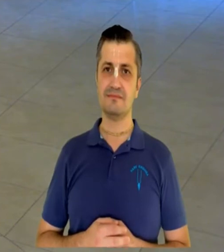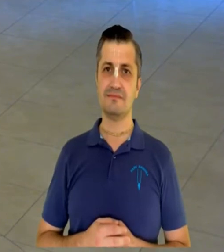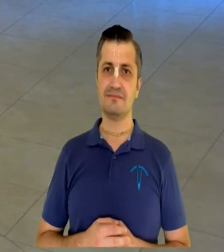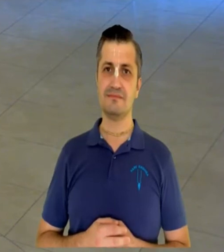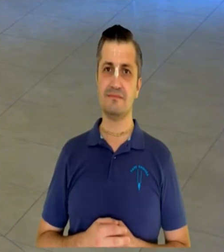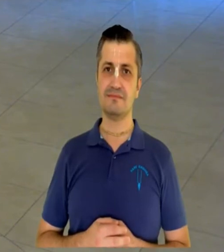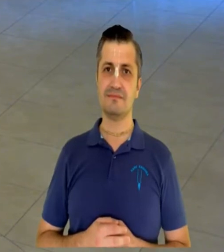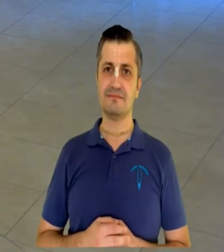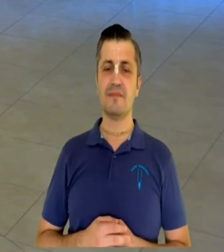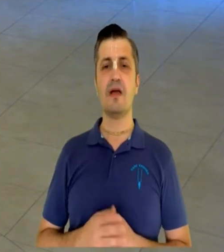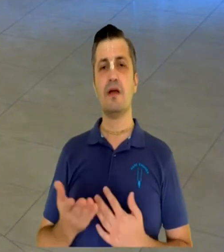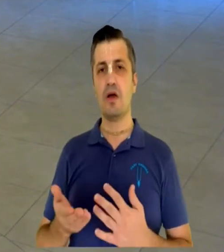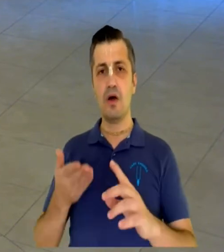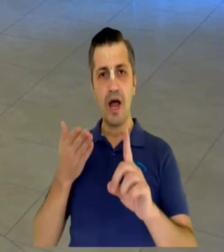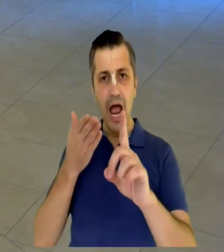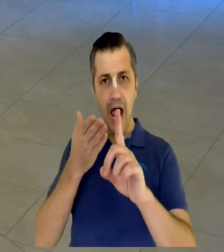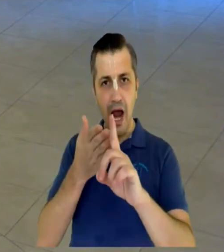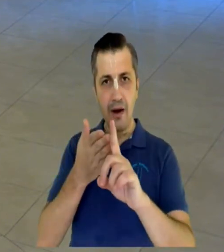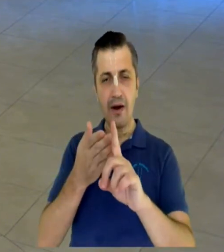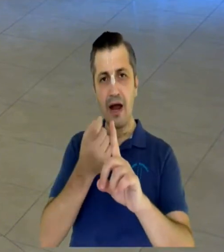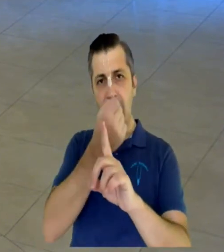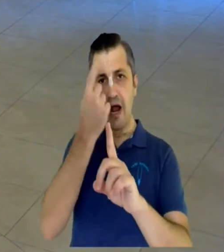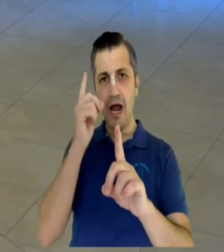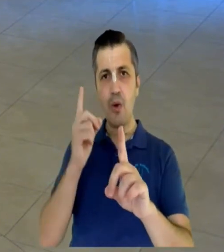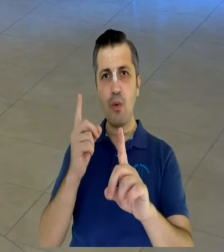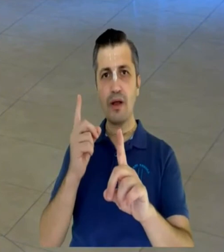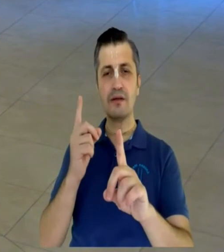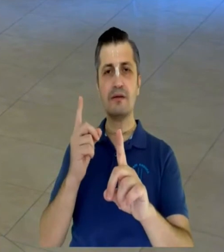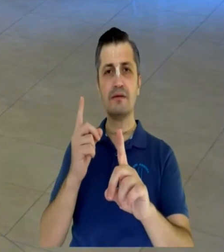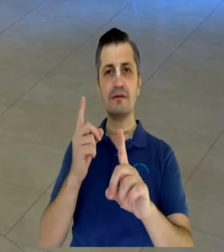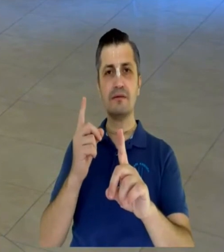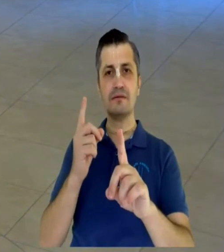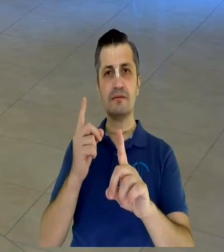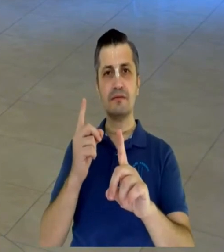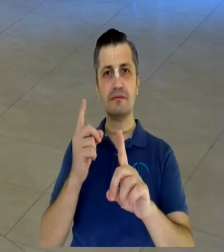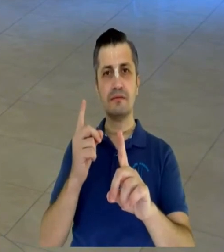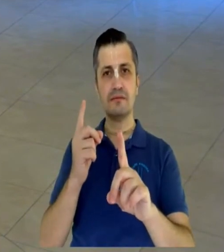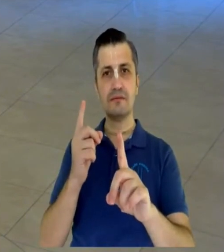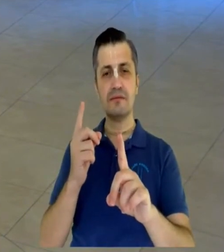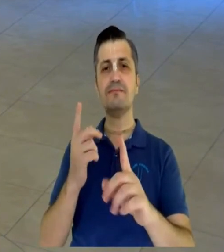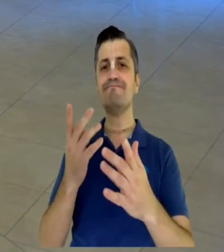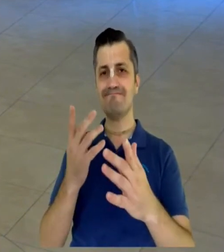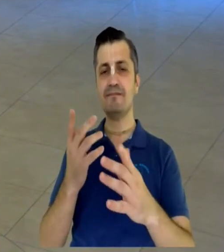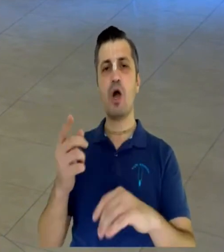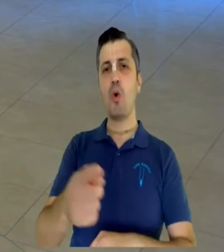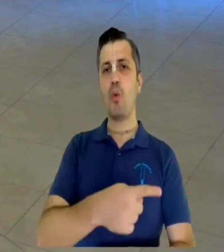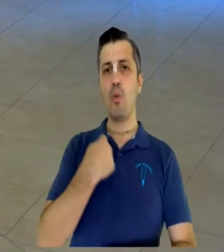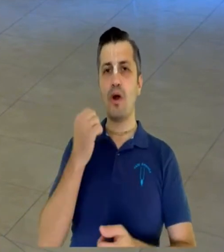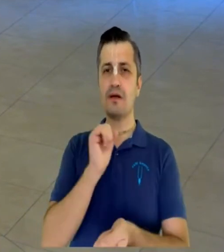it's even though it's not always manifest in some ways, but it's always that we are all actually conditioned in this, and even in a subtle